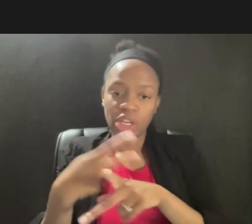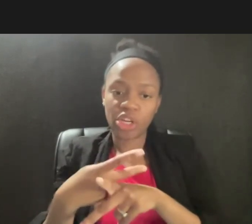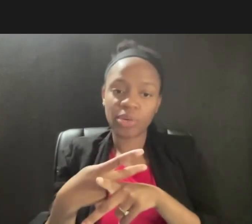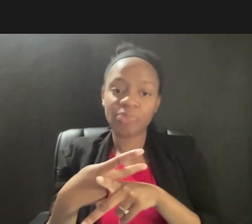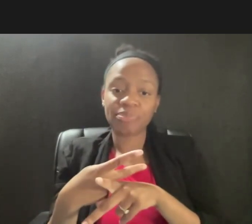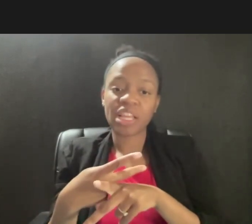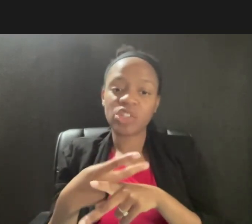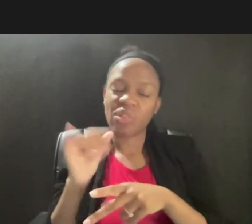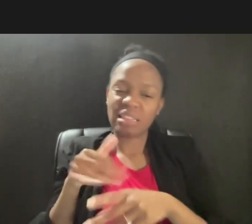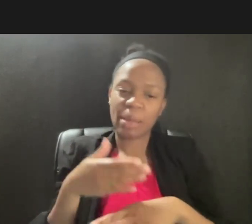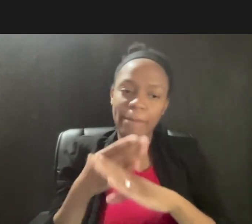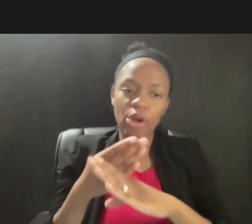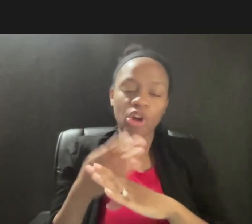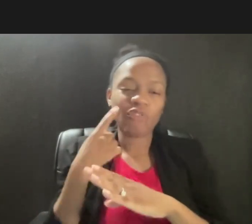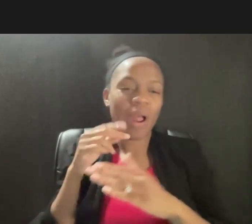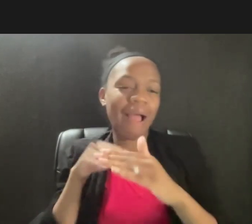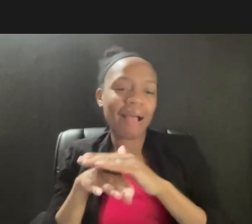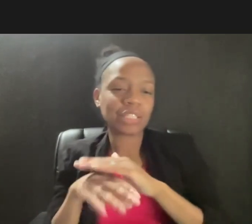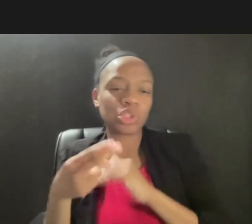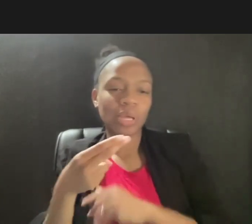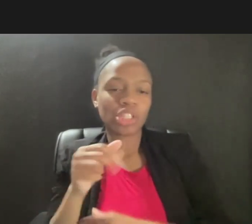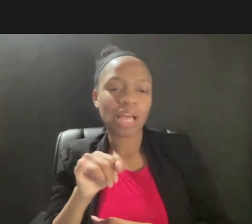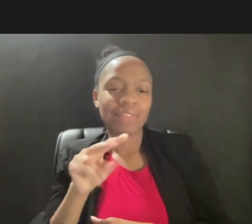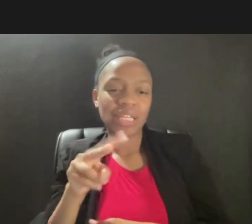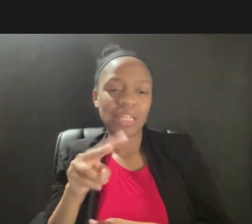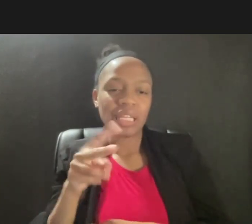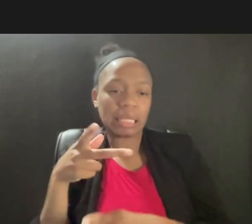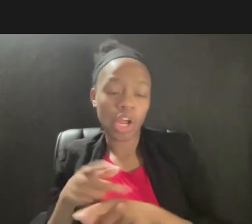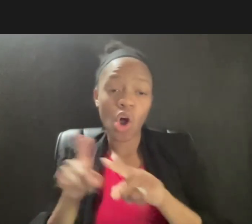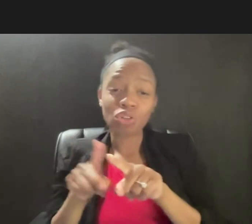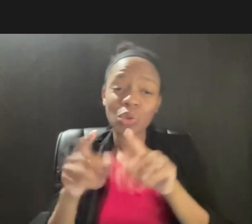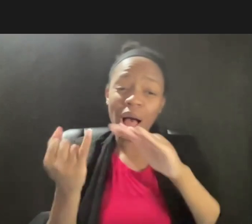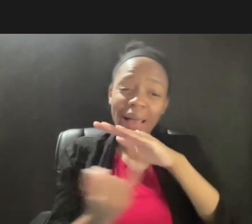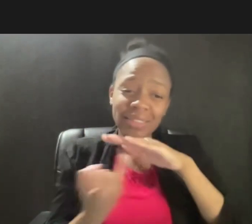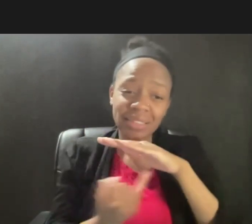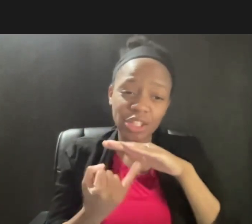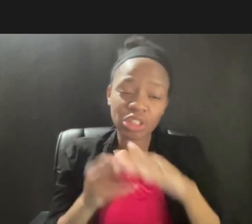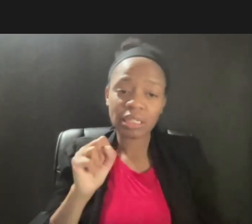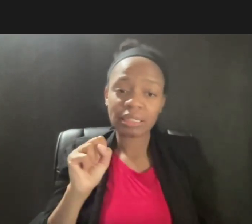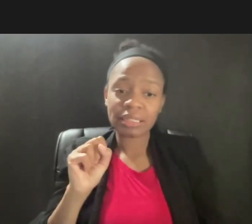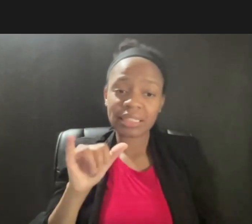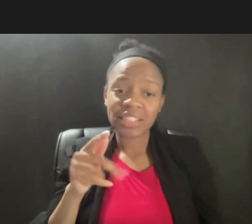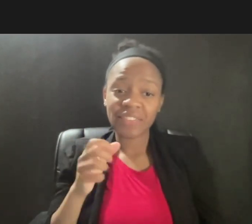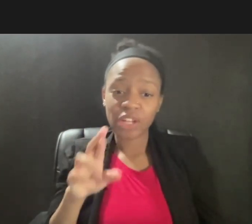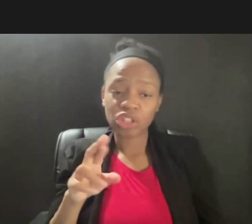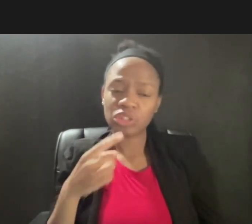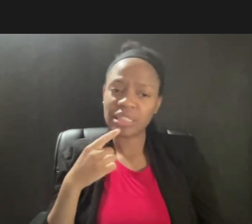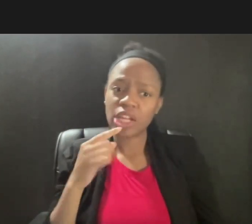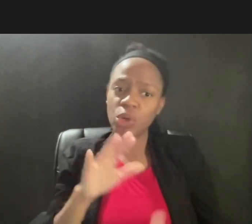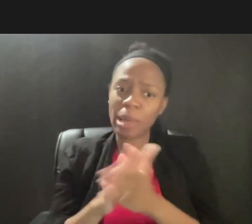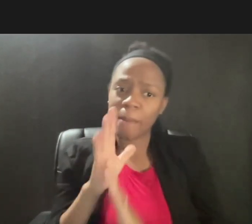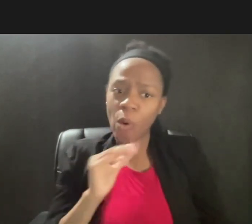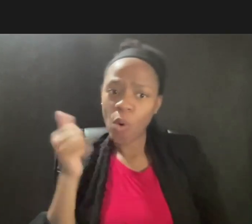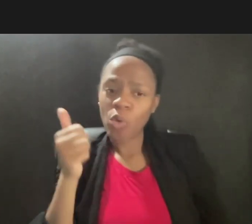care. Um, and Isolation. Sylvester mentioned as we age, it becomes harder for folks